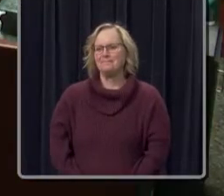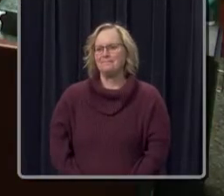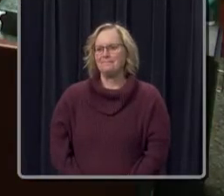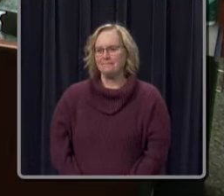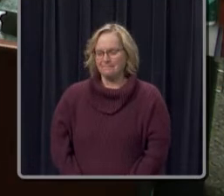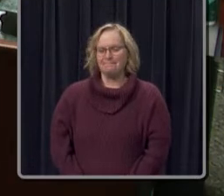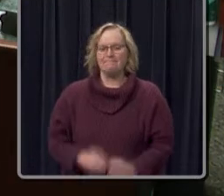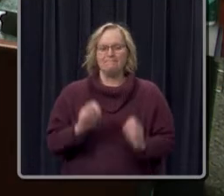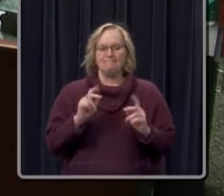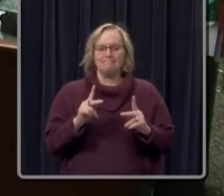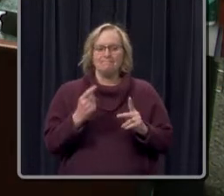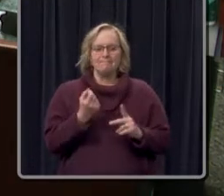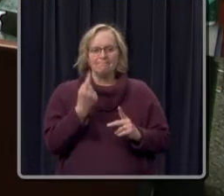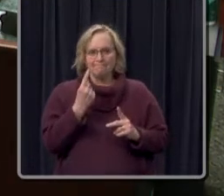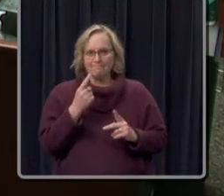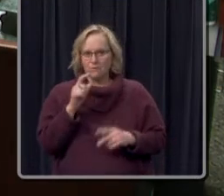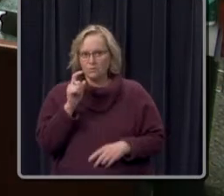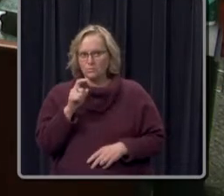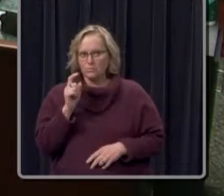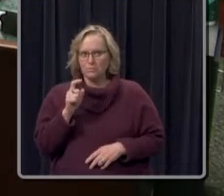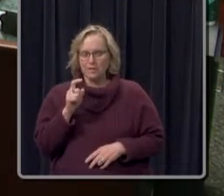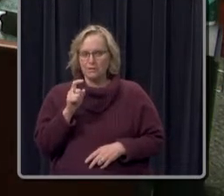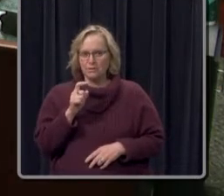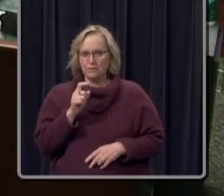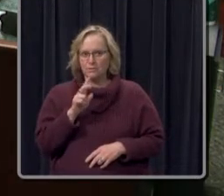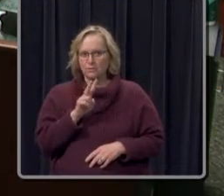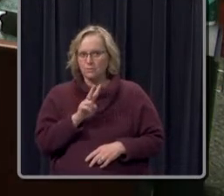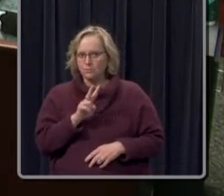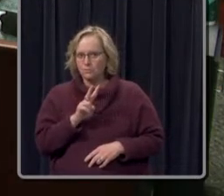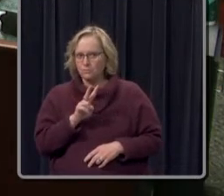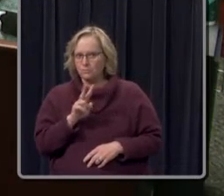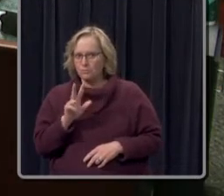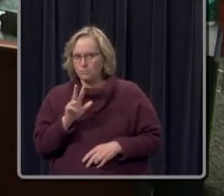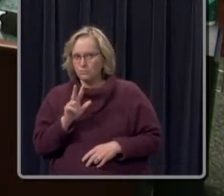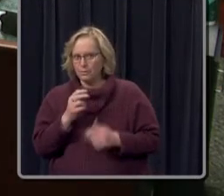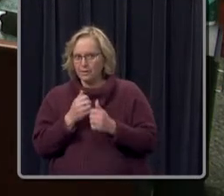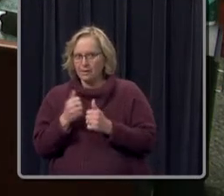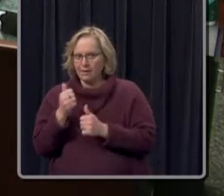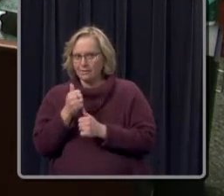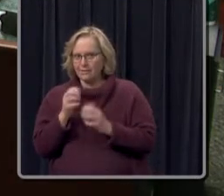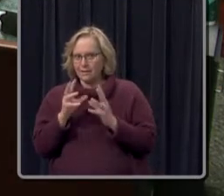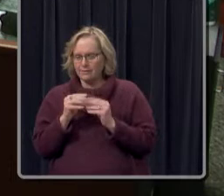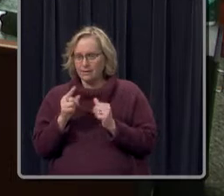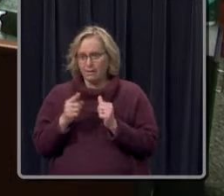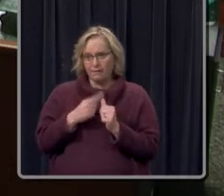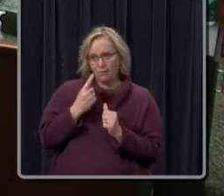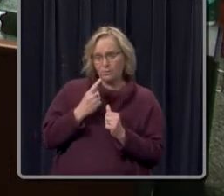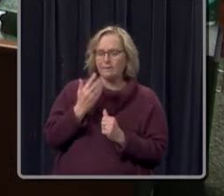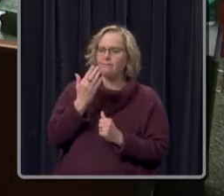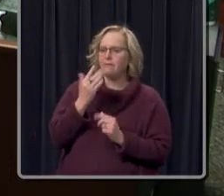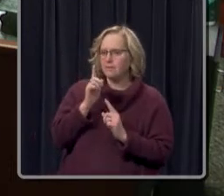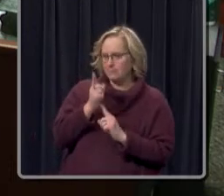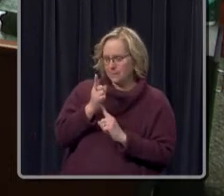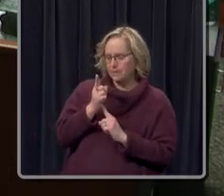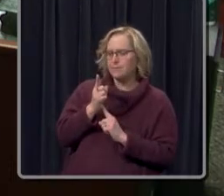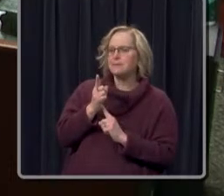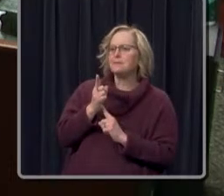Okay, I understand we need 2 executive sessions. We do. First one? 15 minutes, please. Okay.